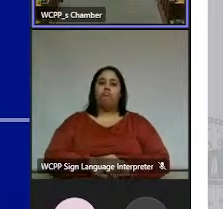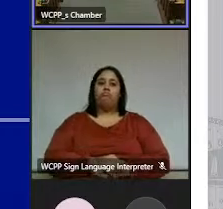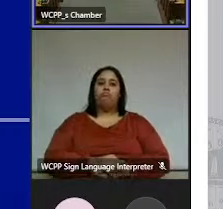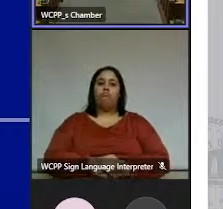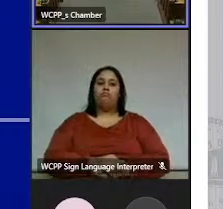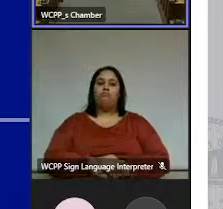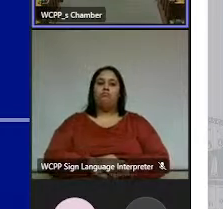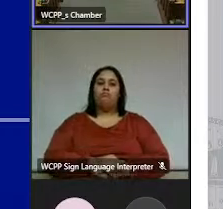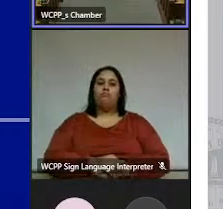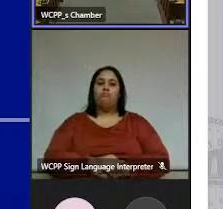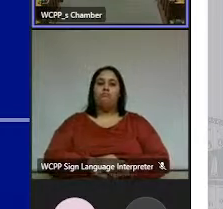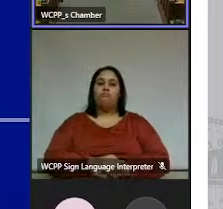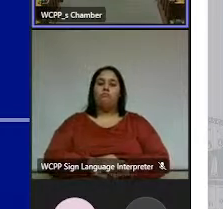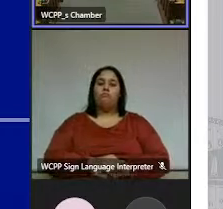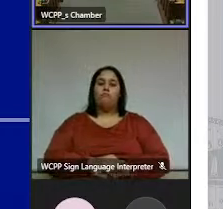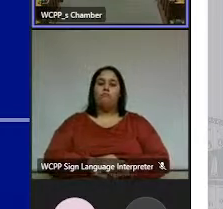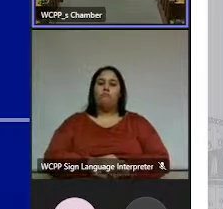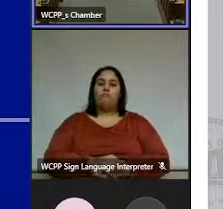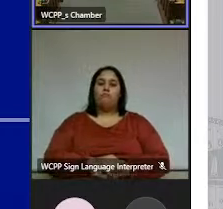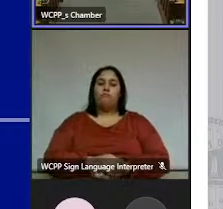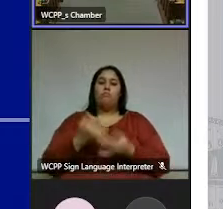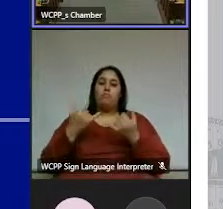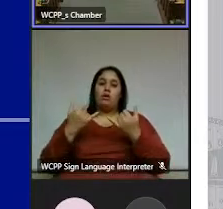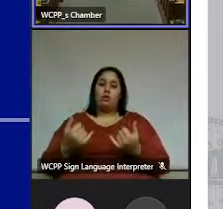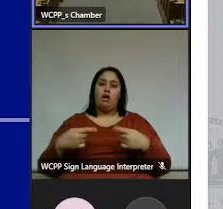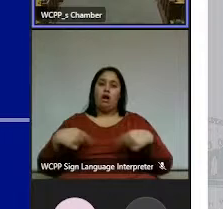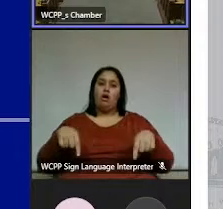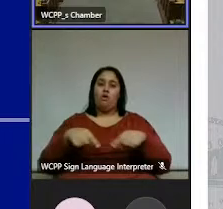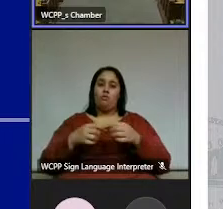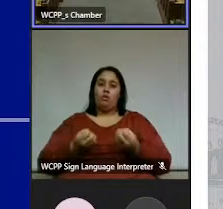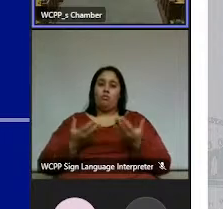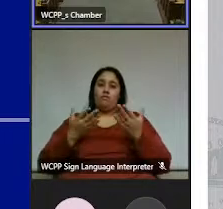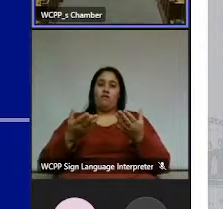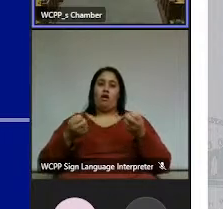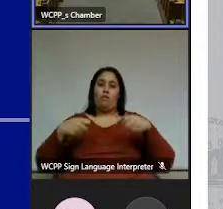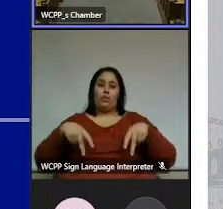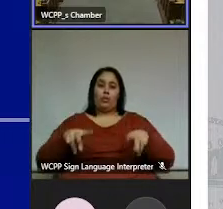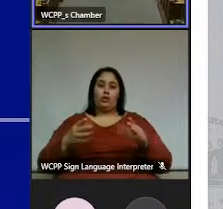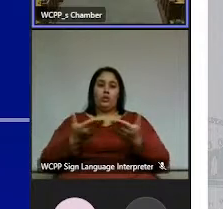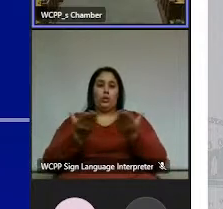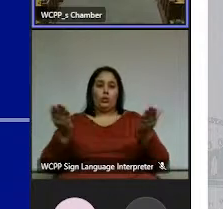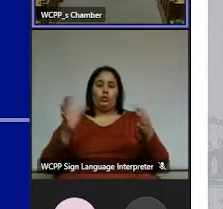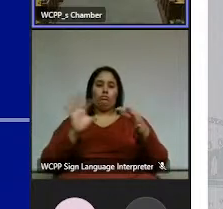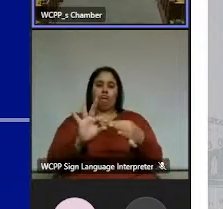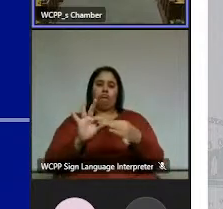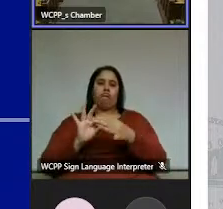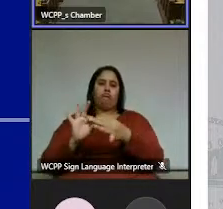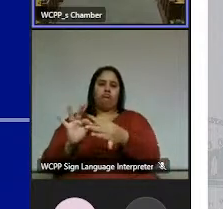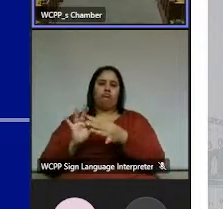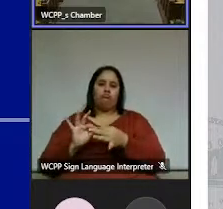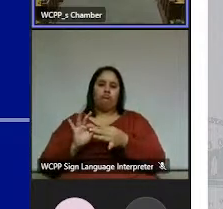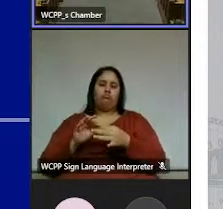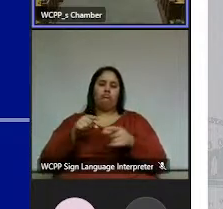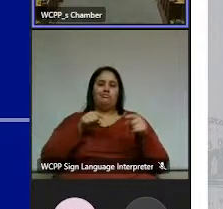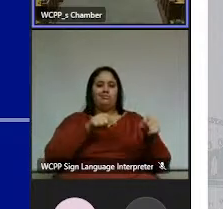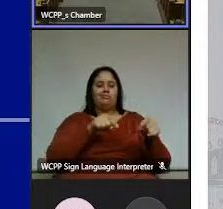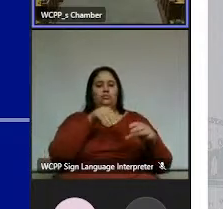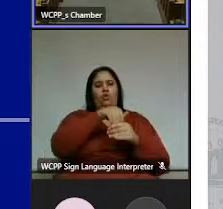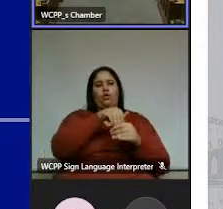I'm going to provide you an opportunity to engage with the content of